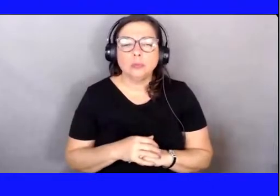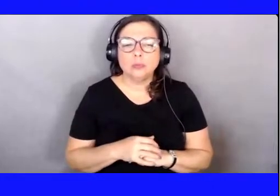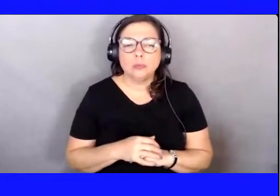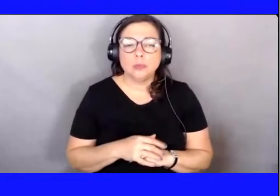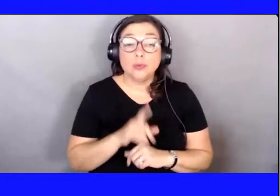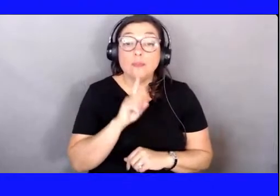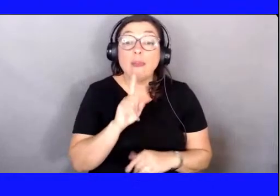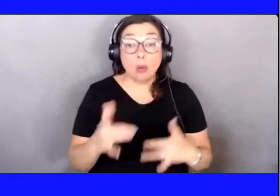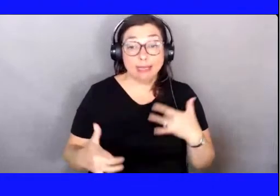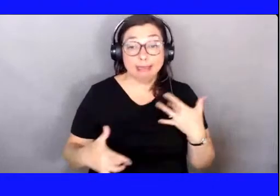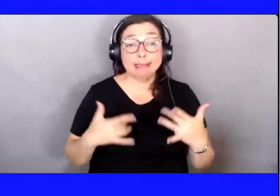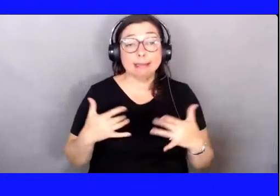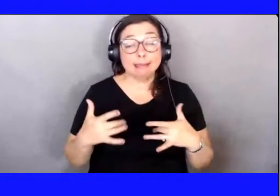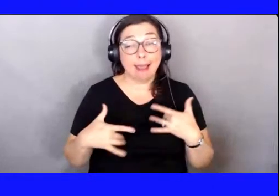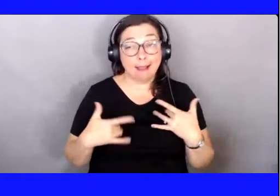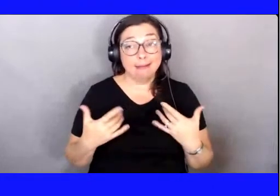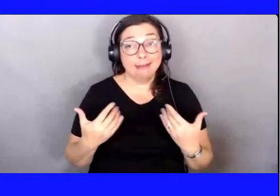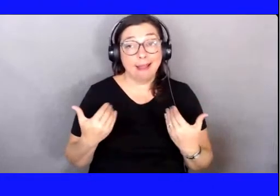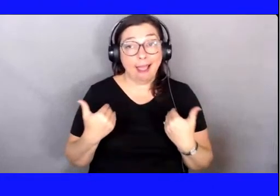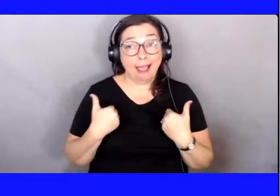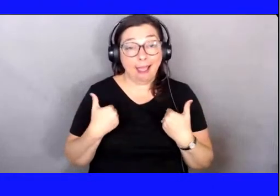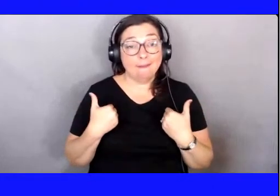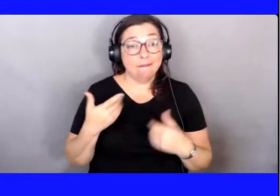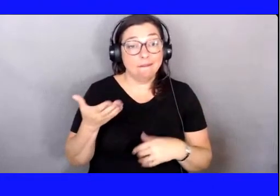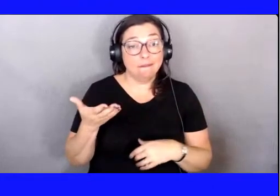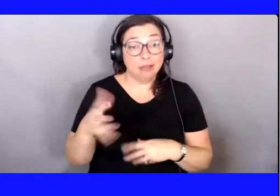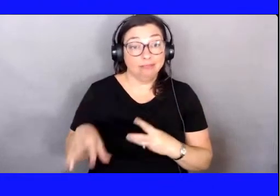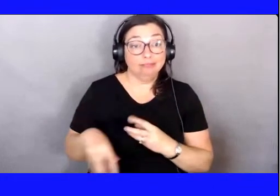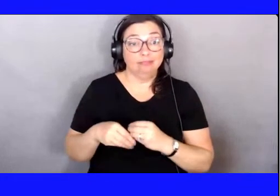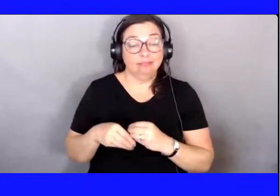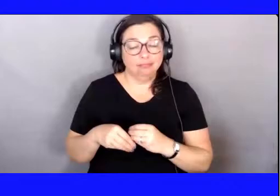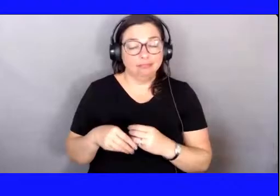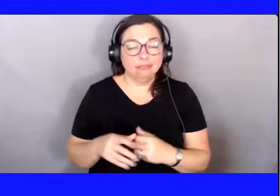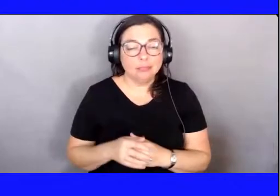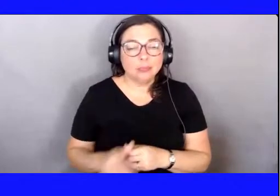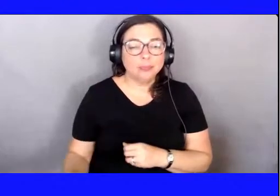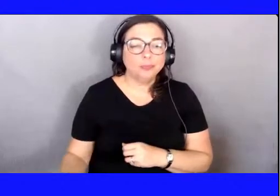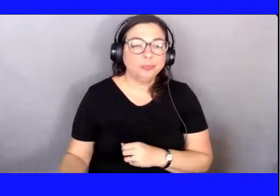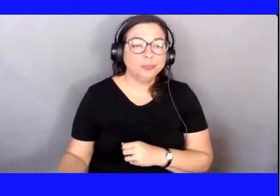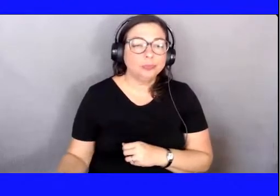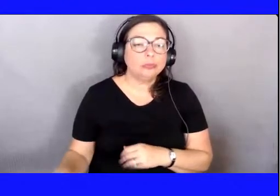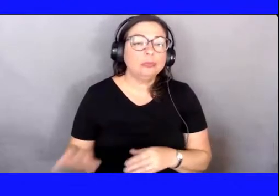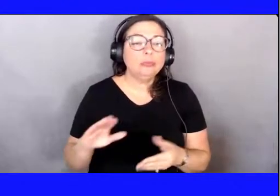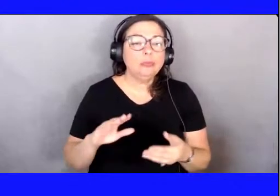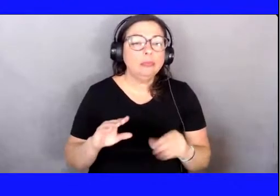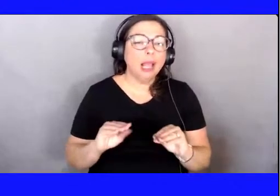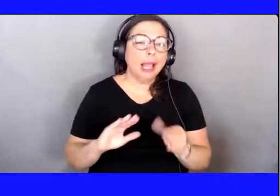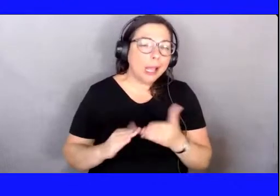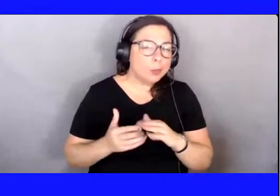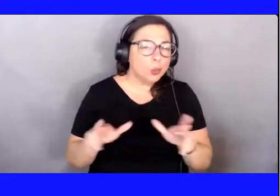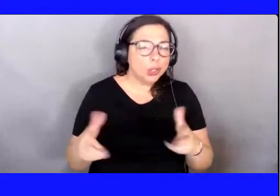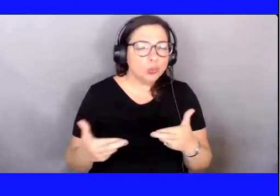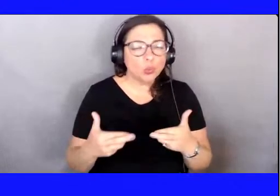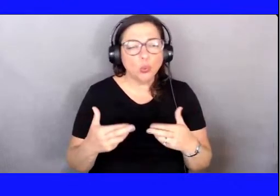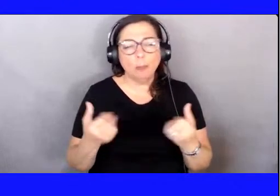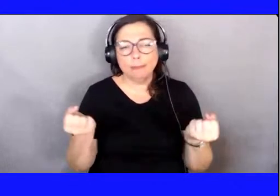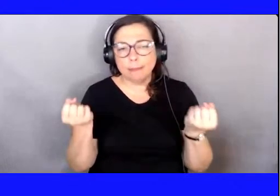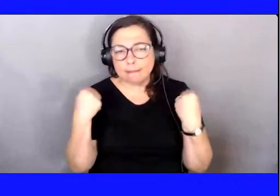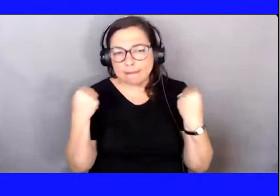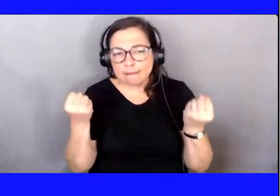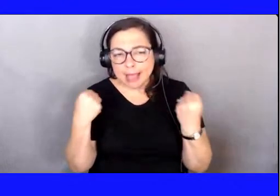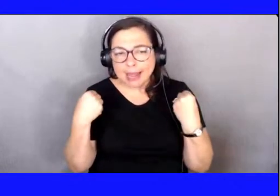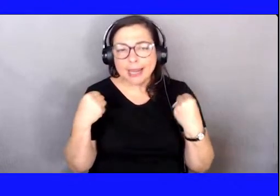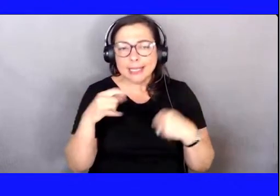we're excited to be able to have front presence. Obviously, things like community rooms, fitness rooms, kids' playroom, laundry